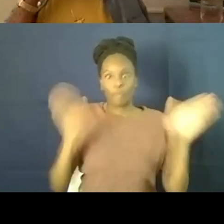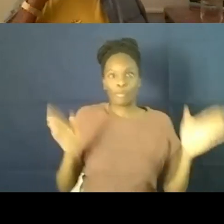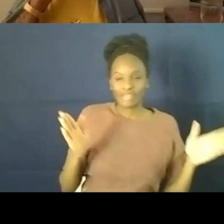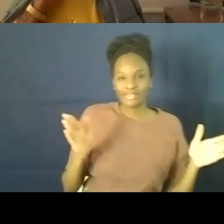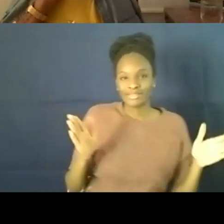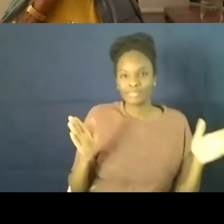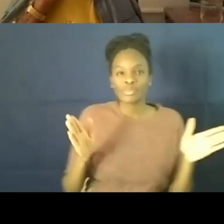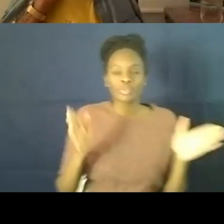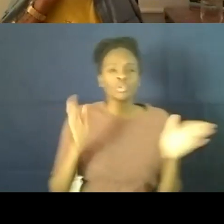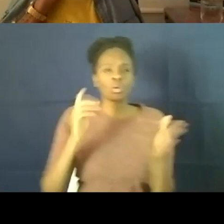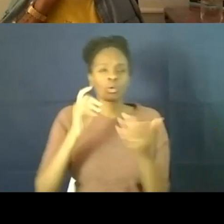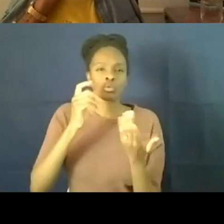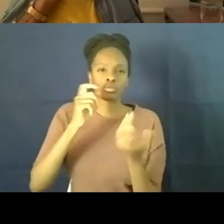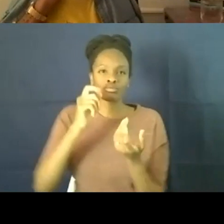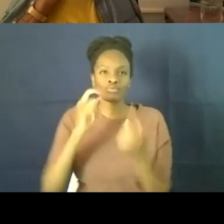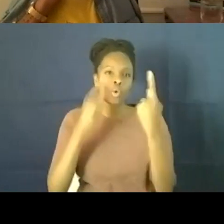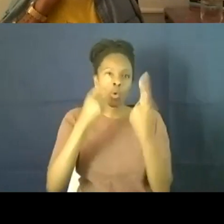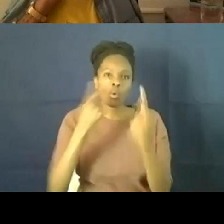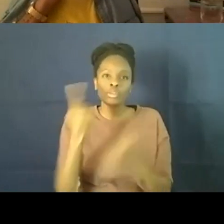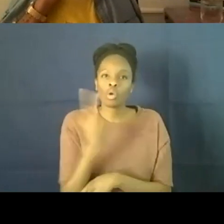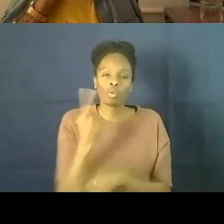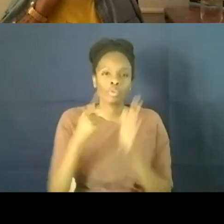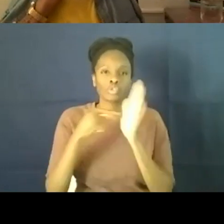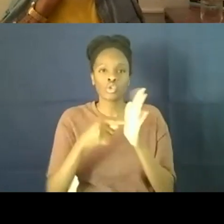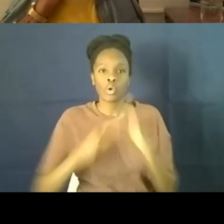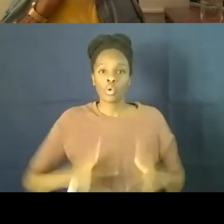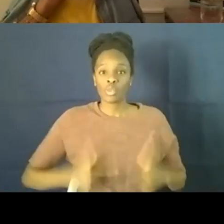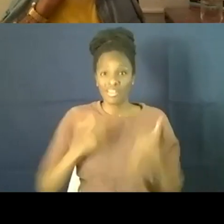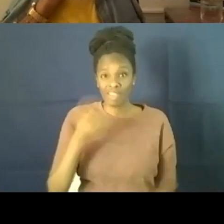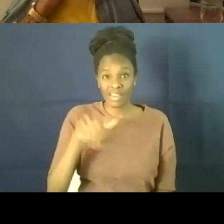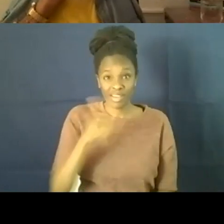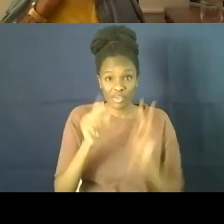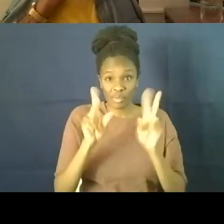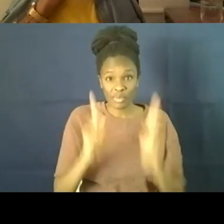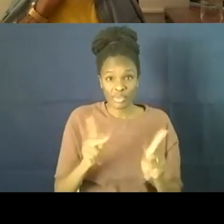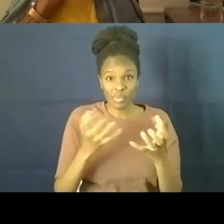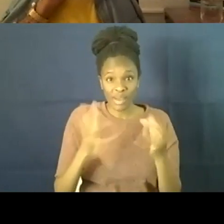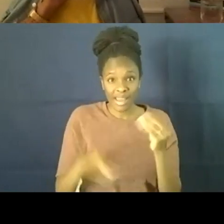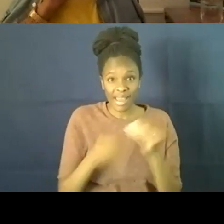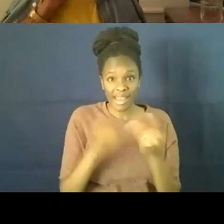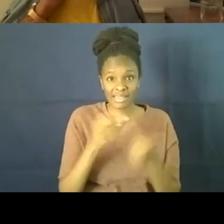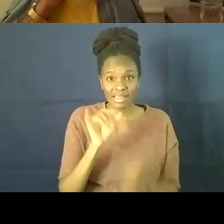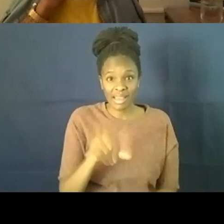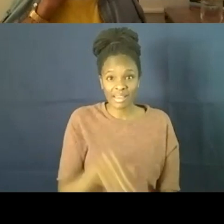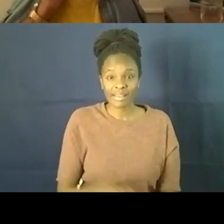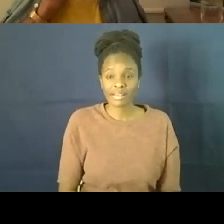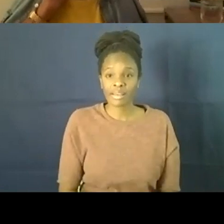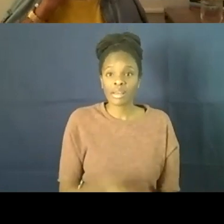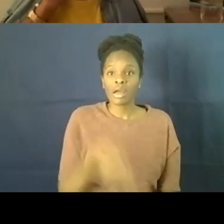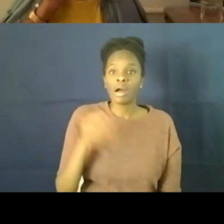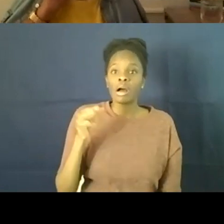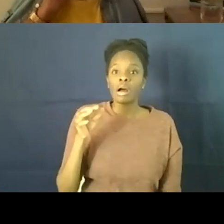the goal is always to portray life. Anybody else want to add on to that? Well, you, I'm just going to say,